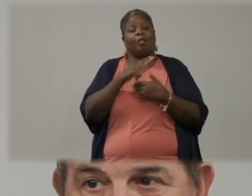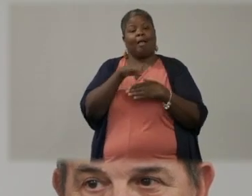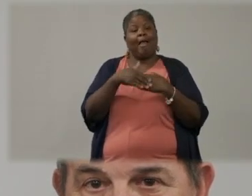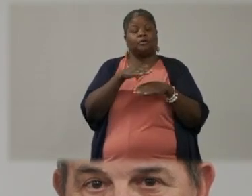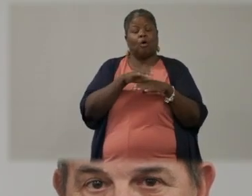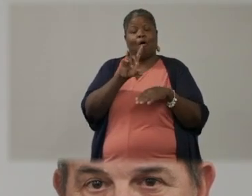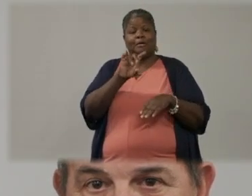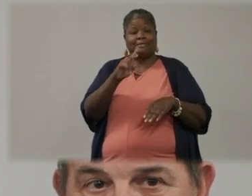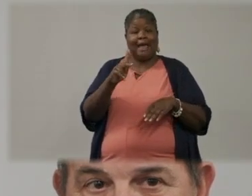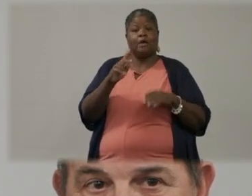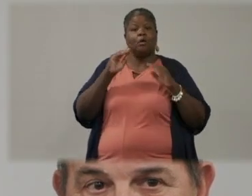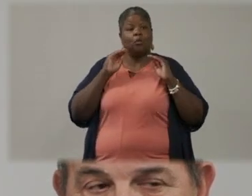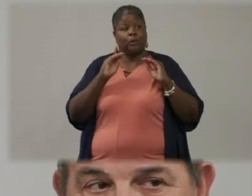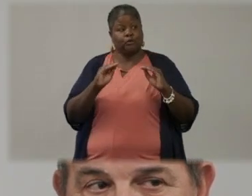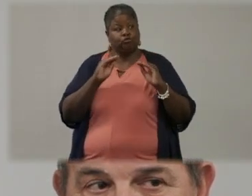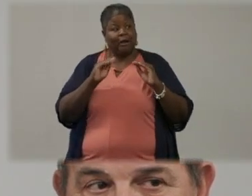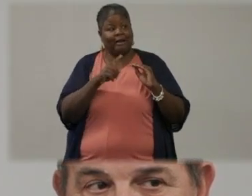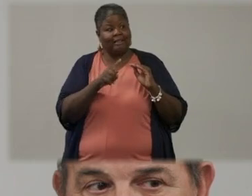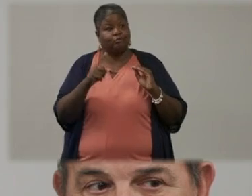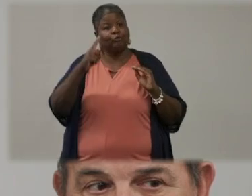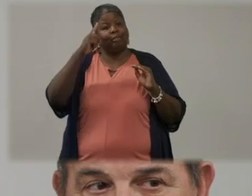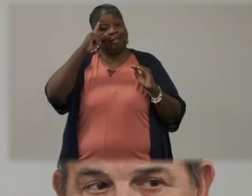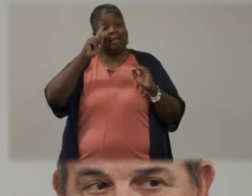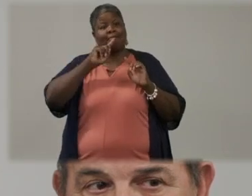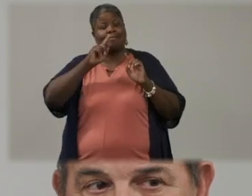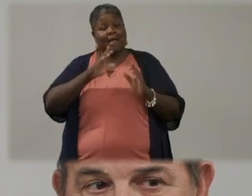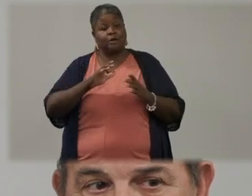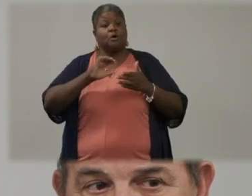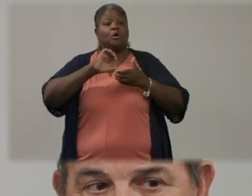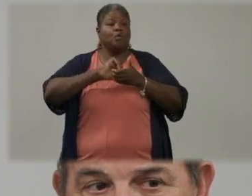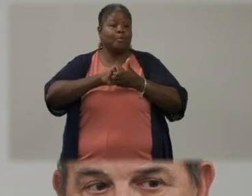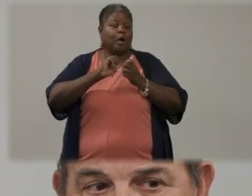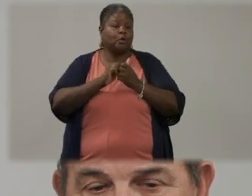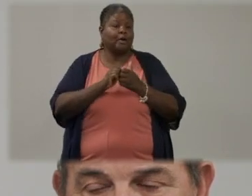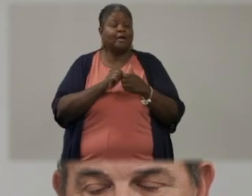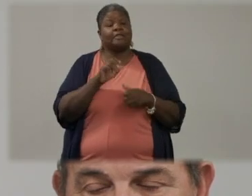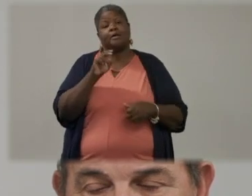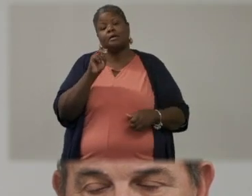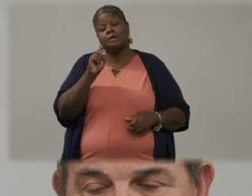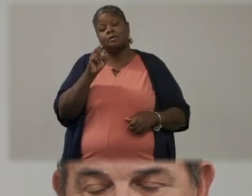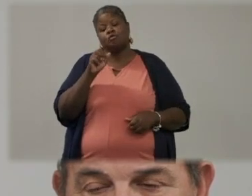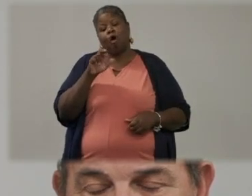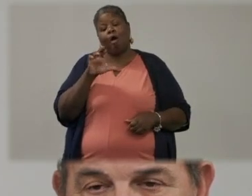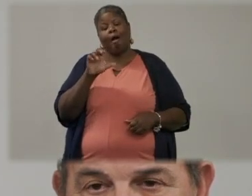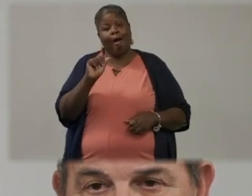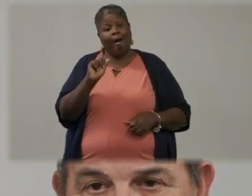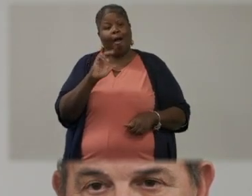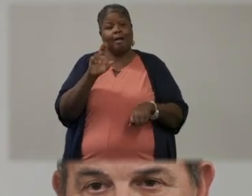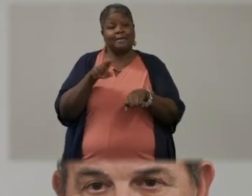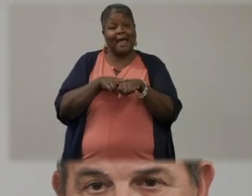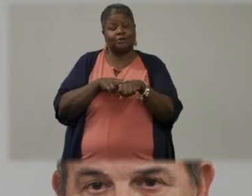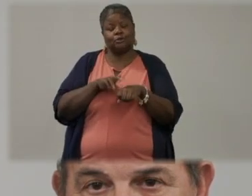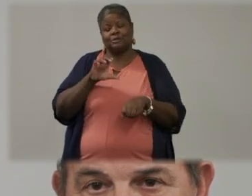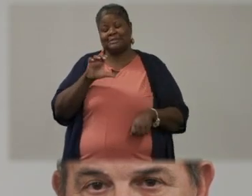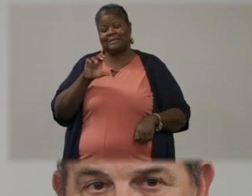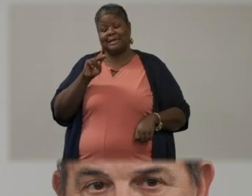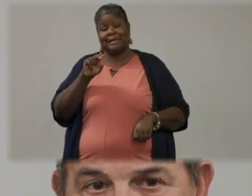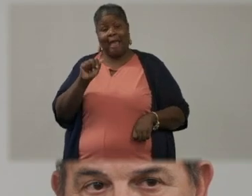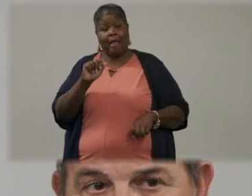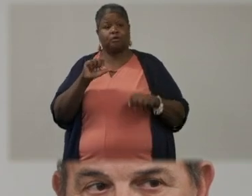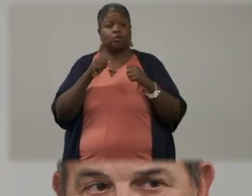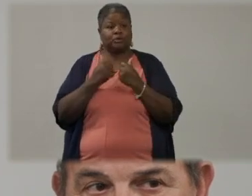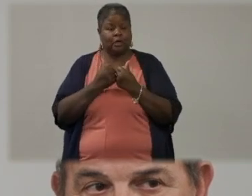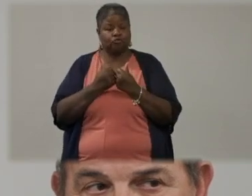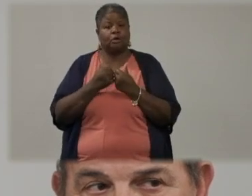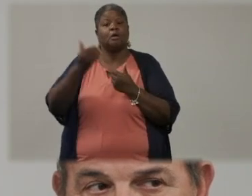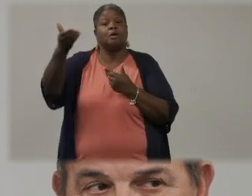we were training them to think like an incident commander. We partnered with NACA, our National CNA Association,